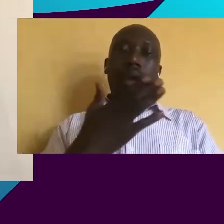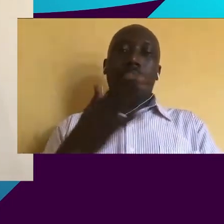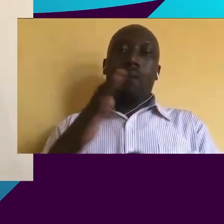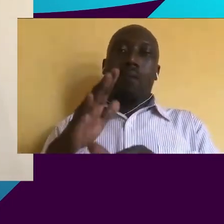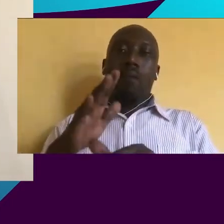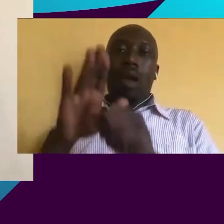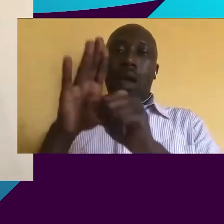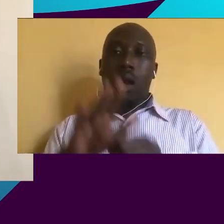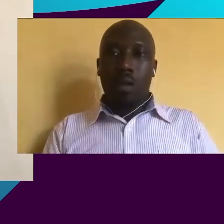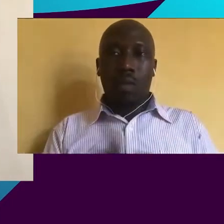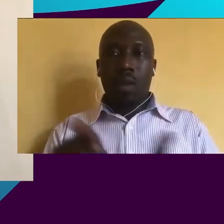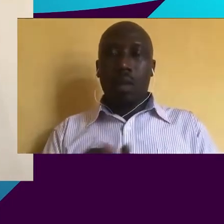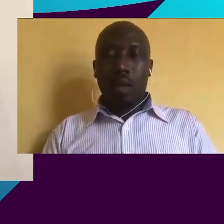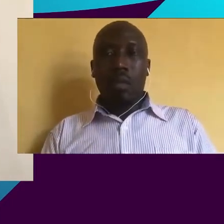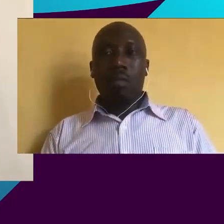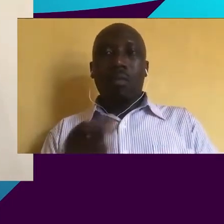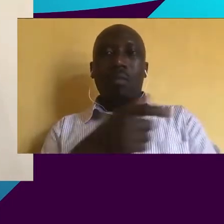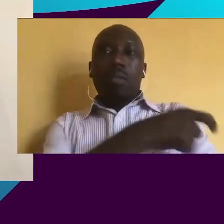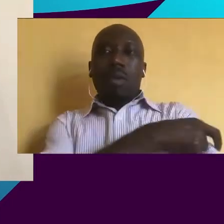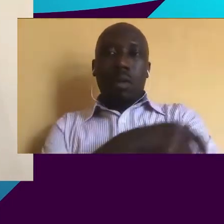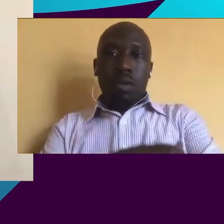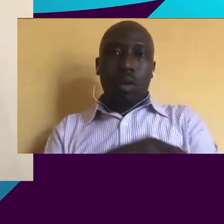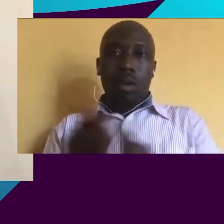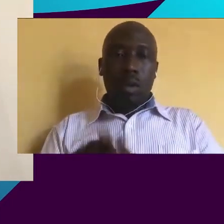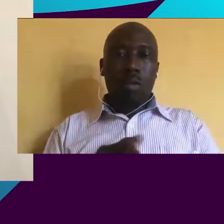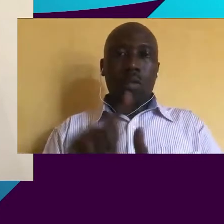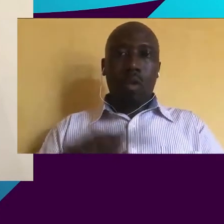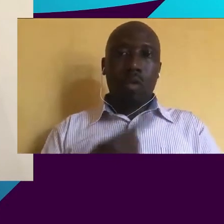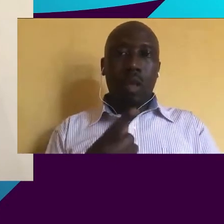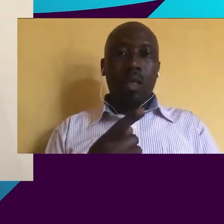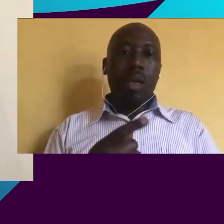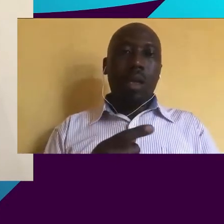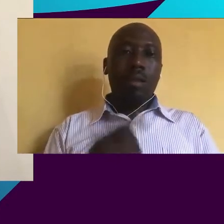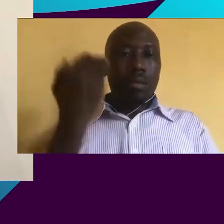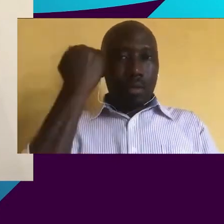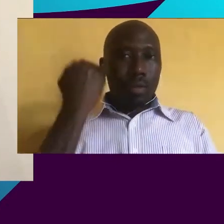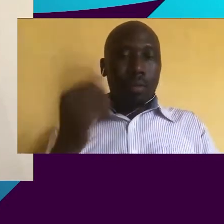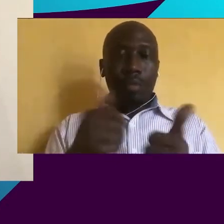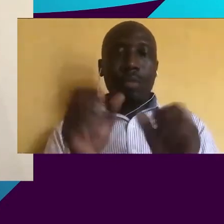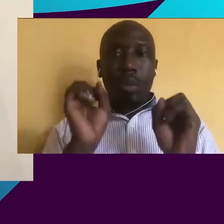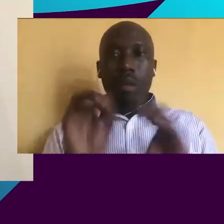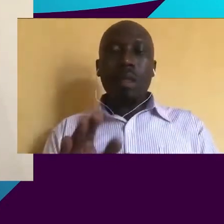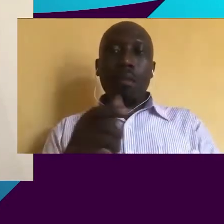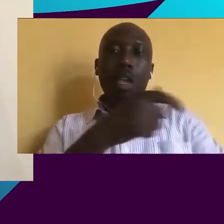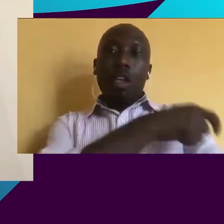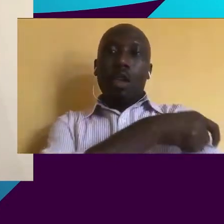changes, and then they are misjudged by coaches.